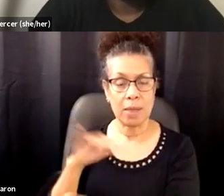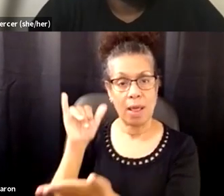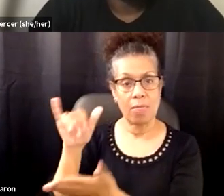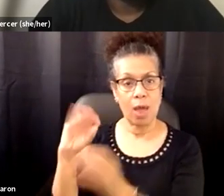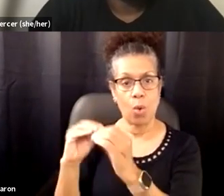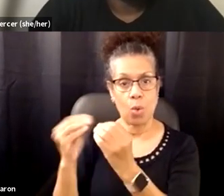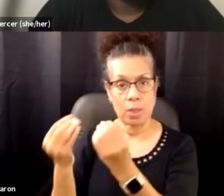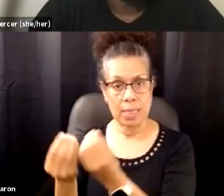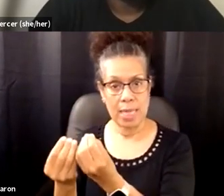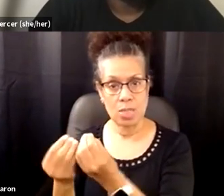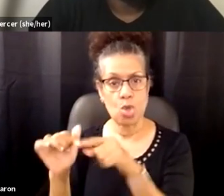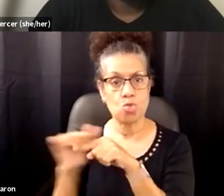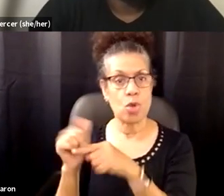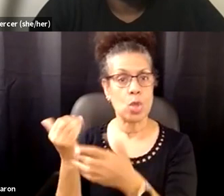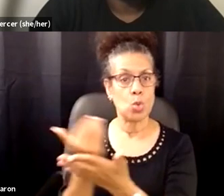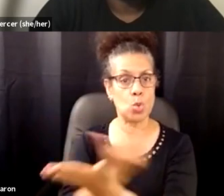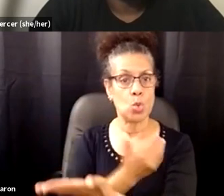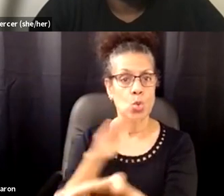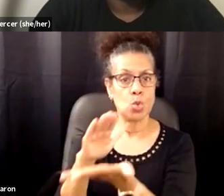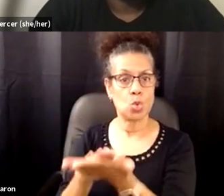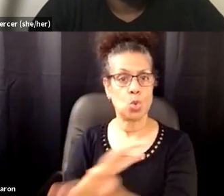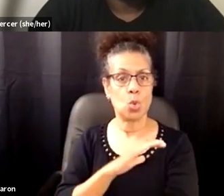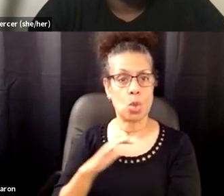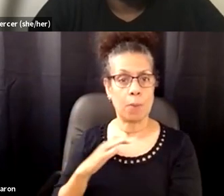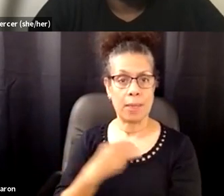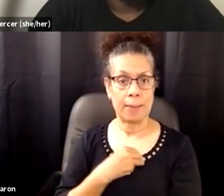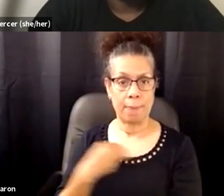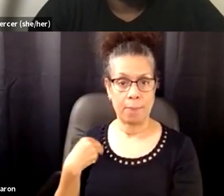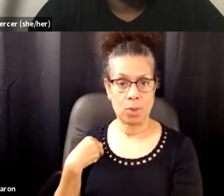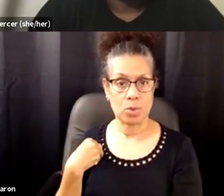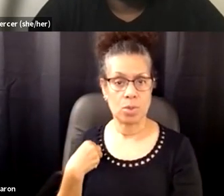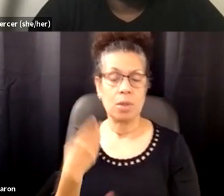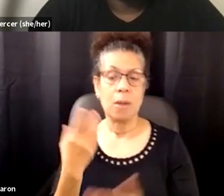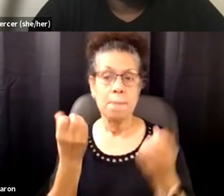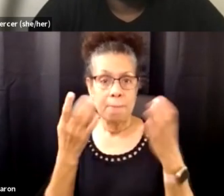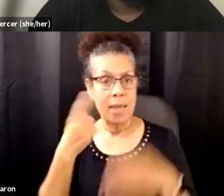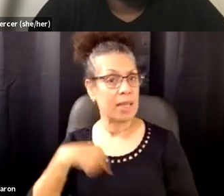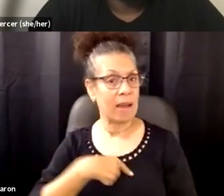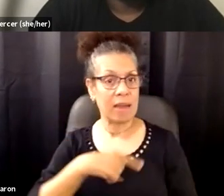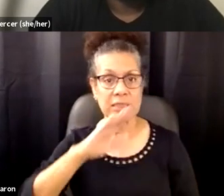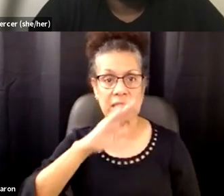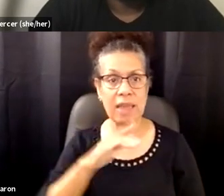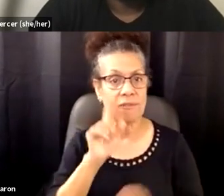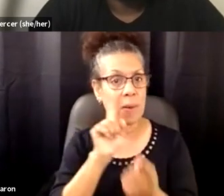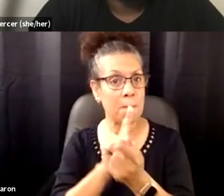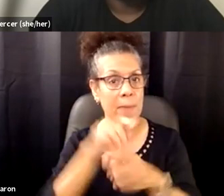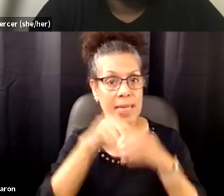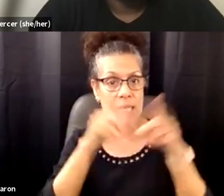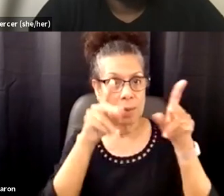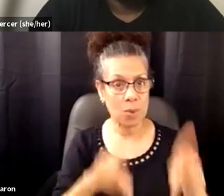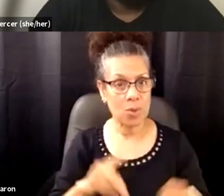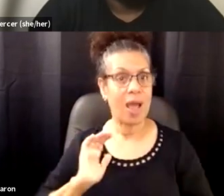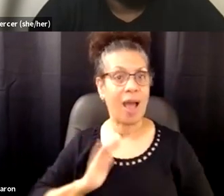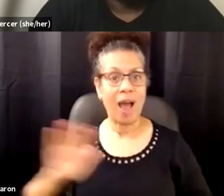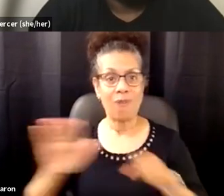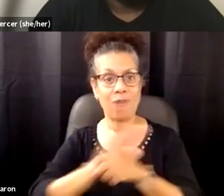trains new school committee members um given the fact that many of us have never met in person our whole committee